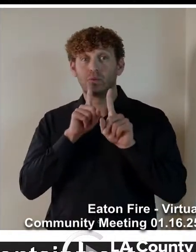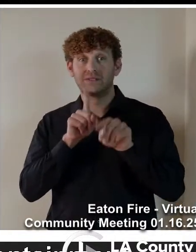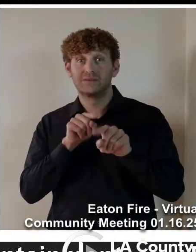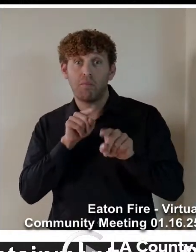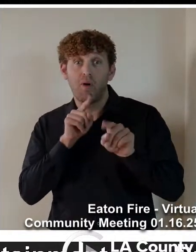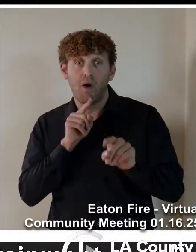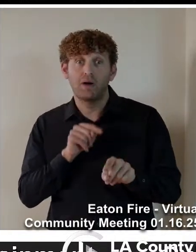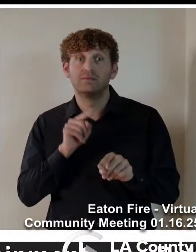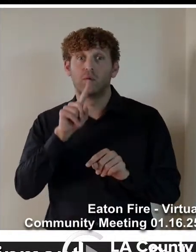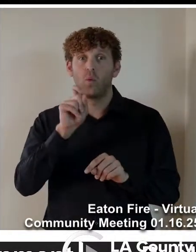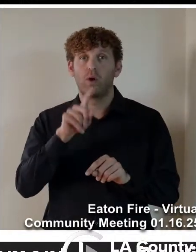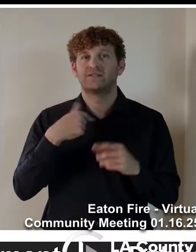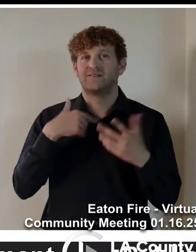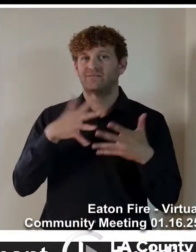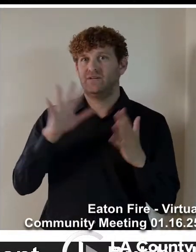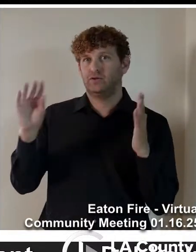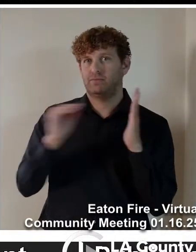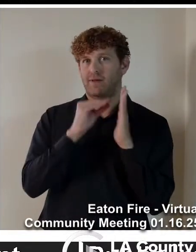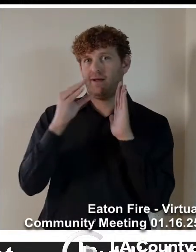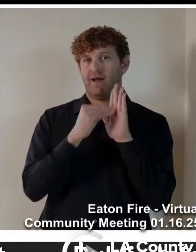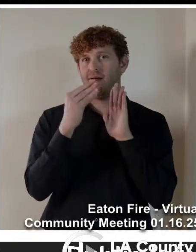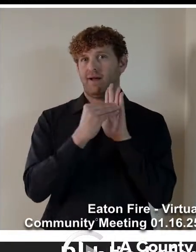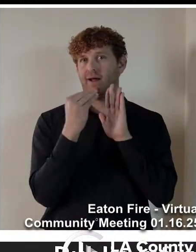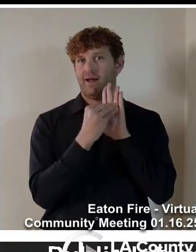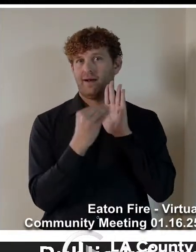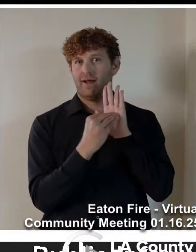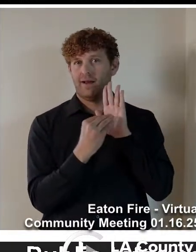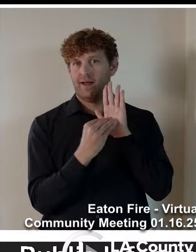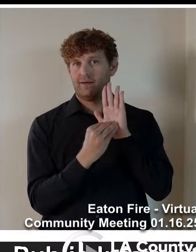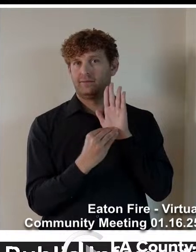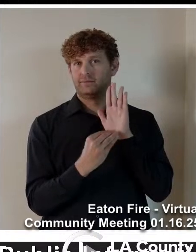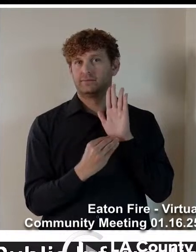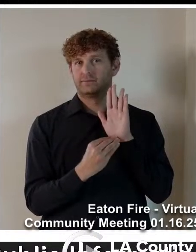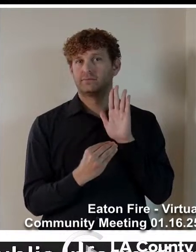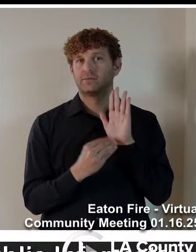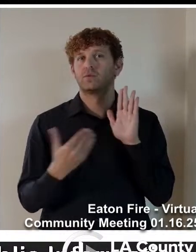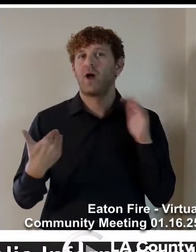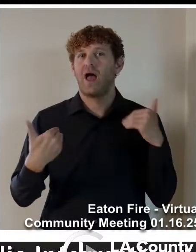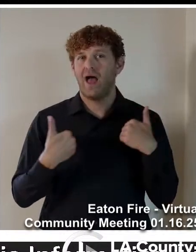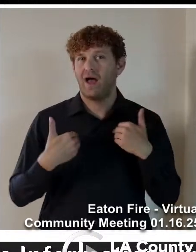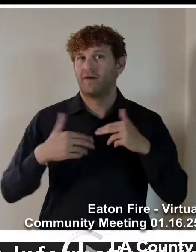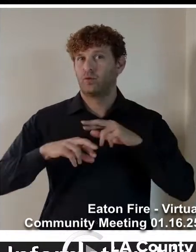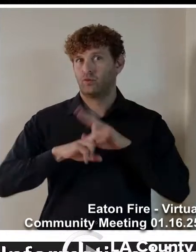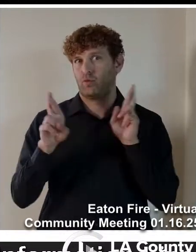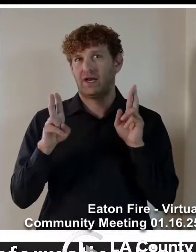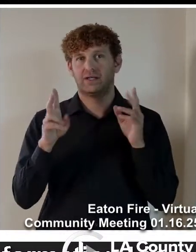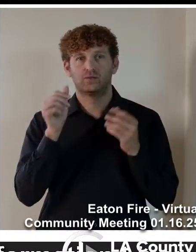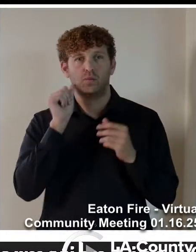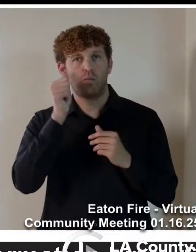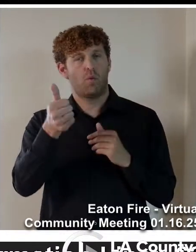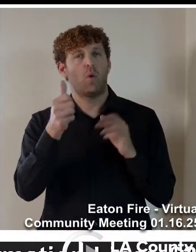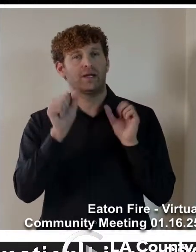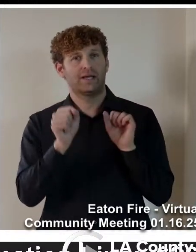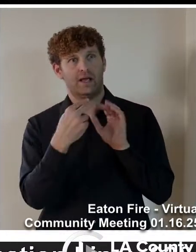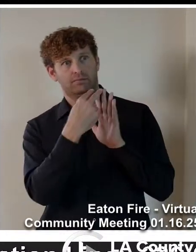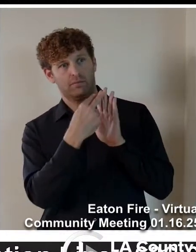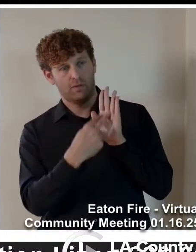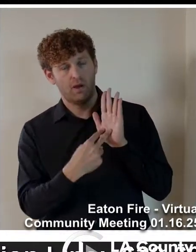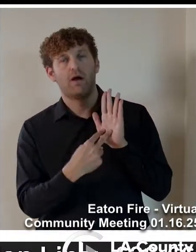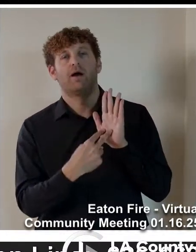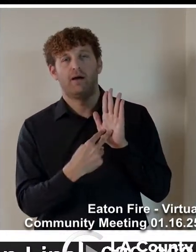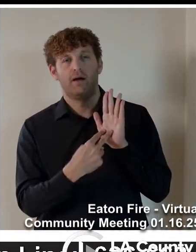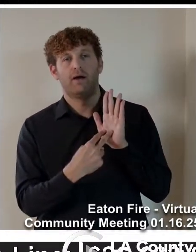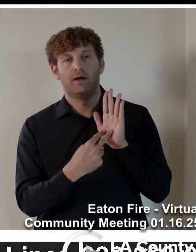the website on a regular basis also. We'll have that brought up tomorrow for you so we can show you. I'd like to also advise that we will have